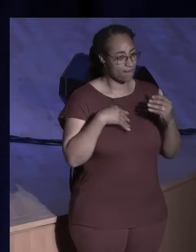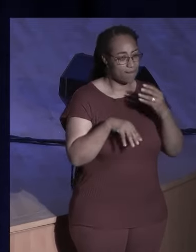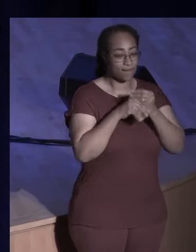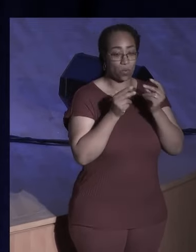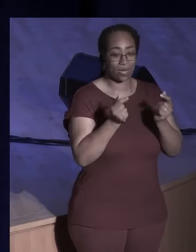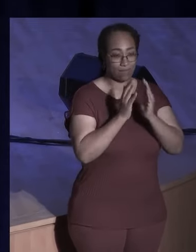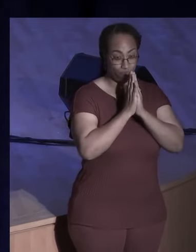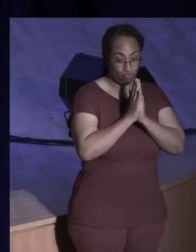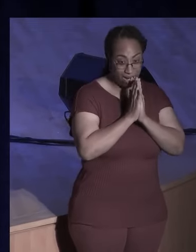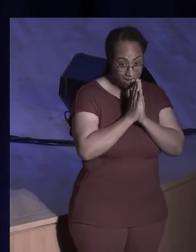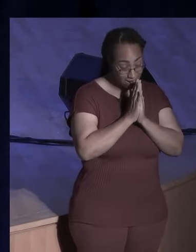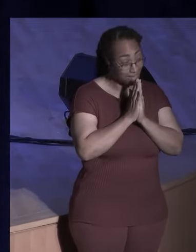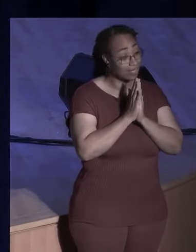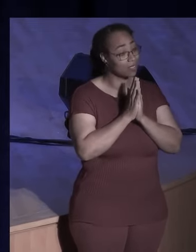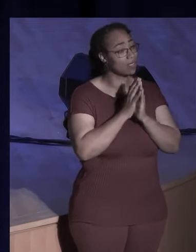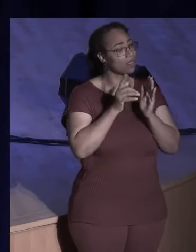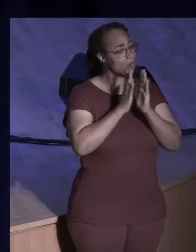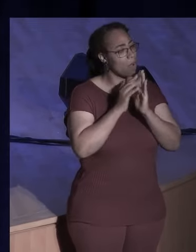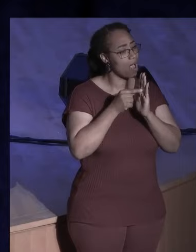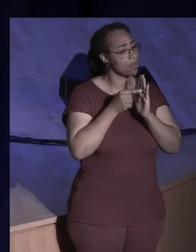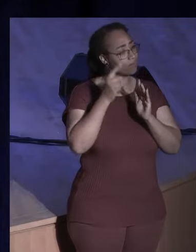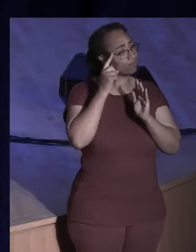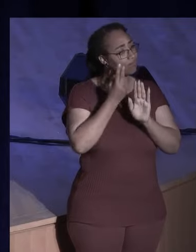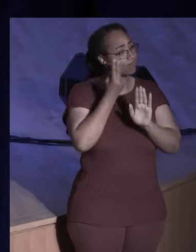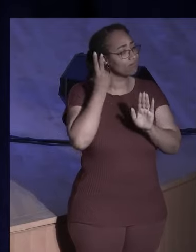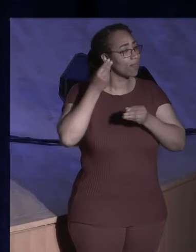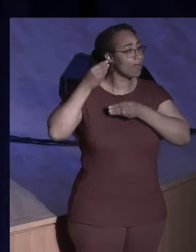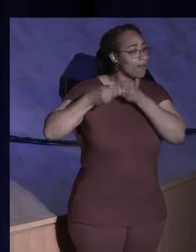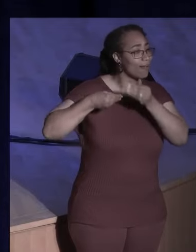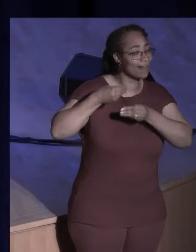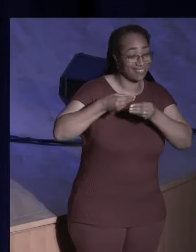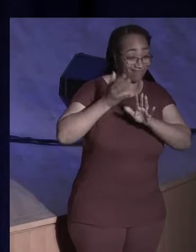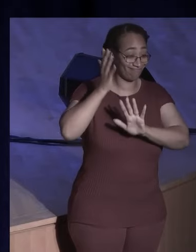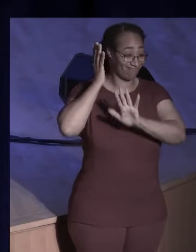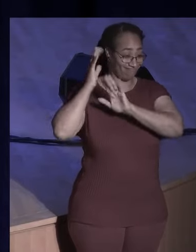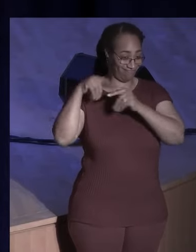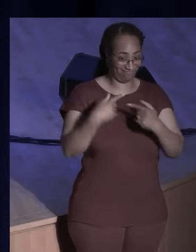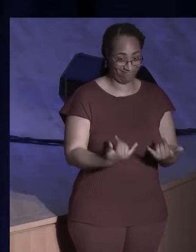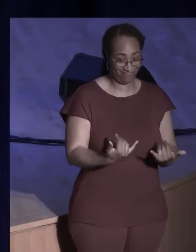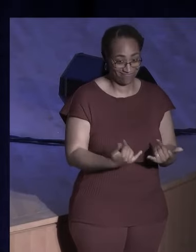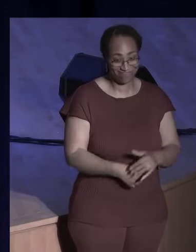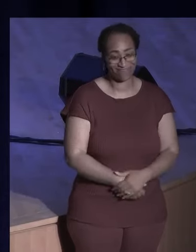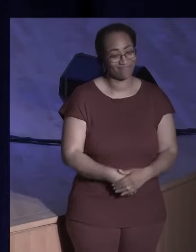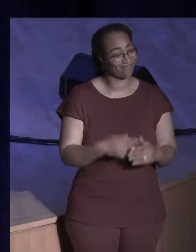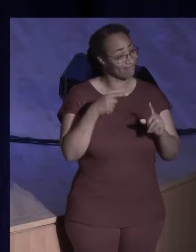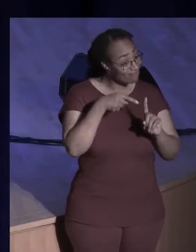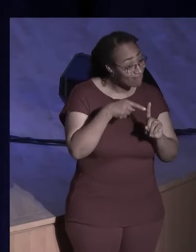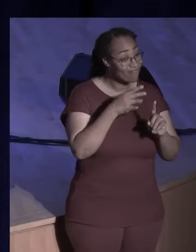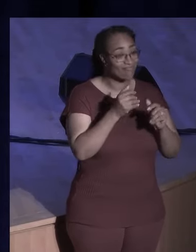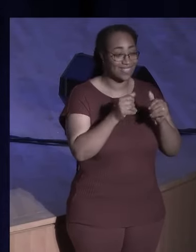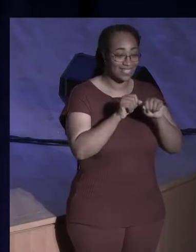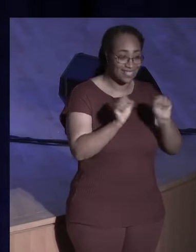protection, forgiveness for any harms or mistakes, but also safety for everybody following the conclusion of this